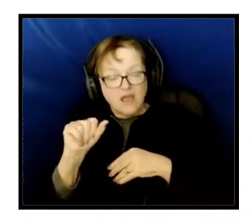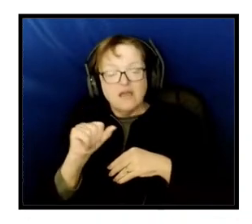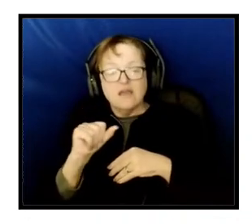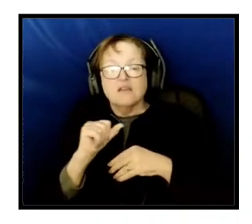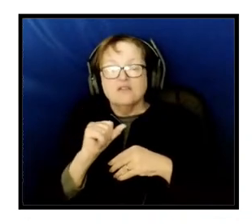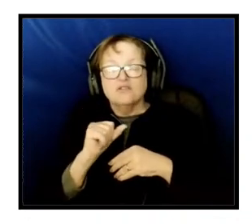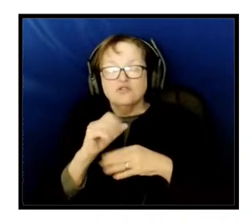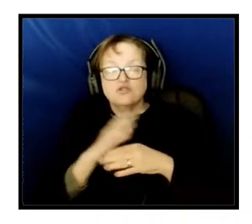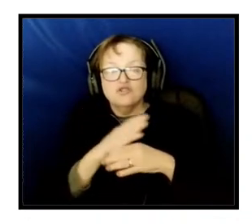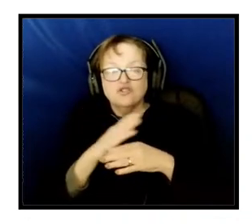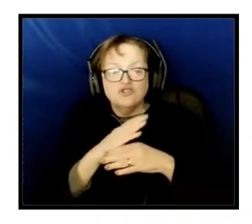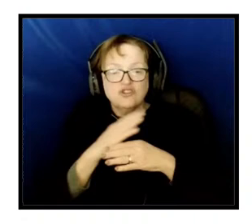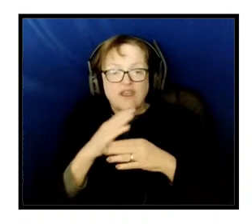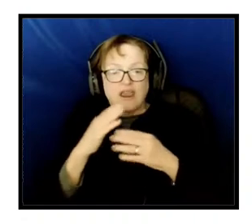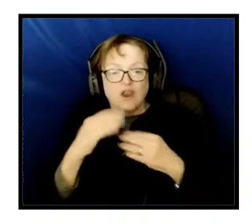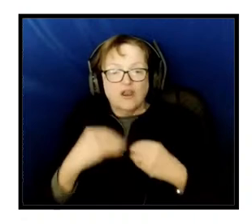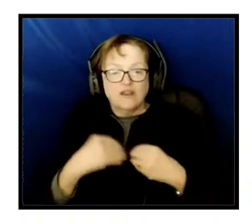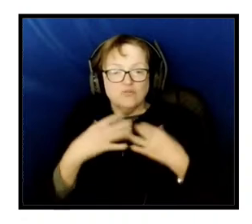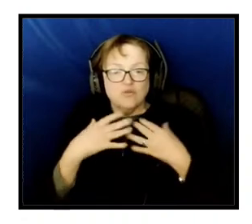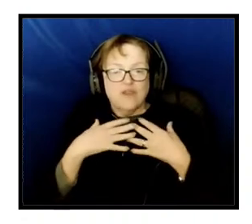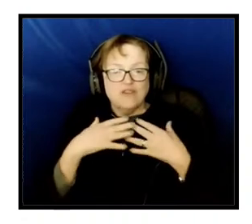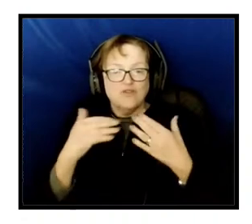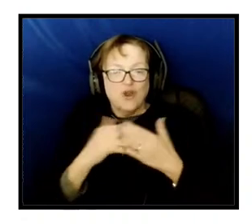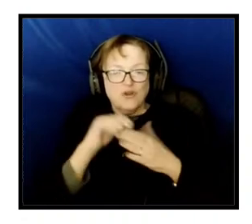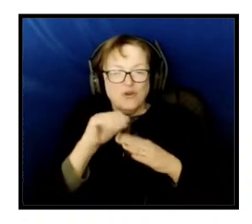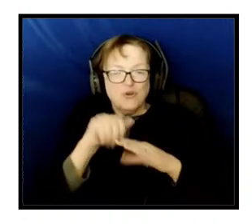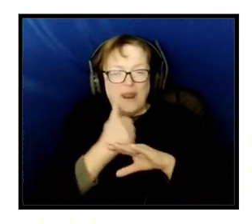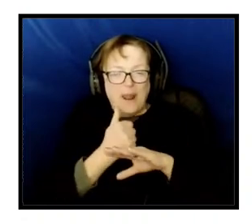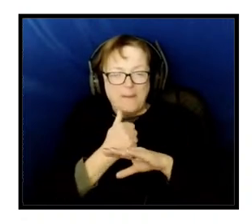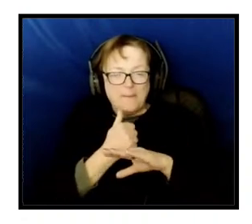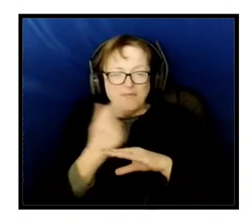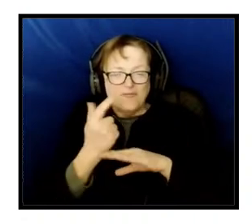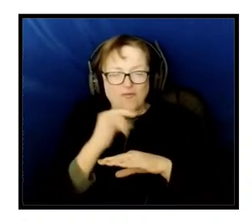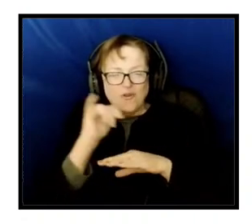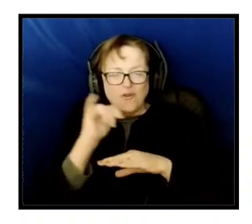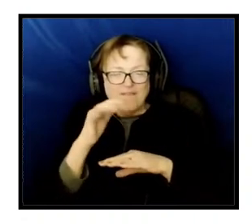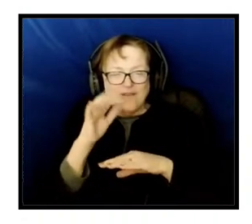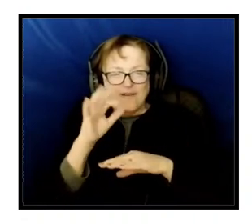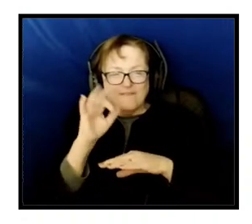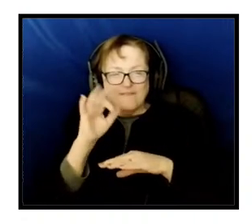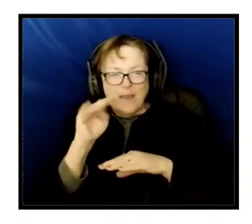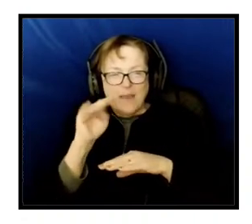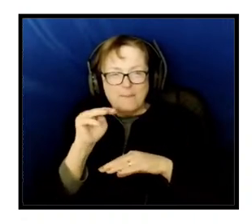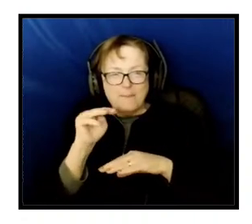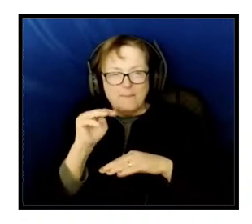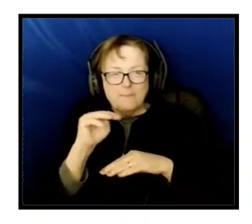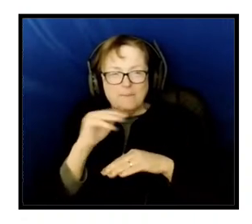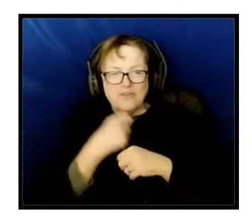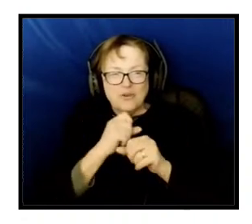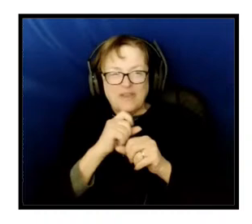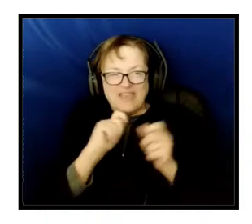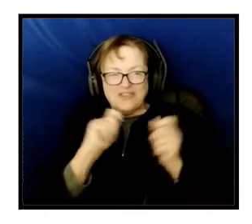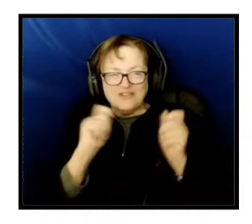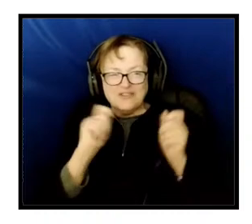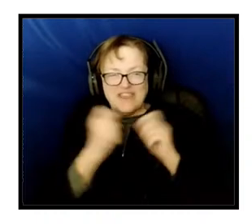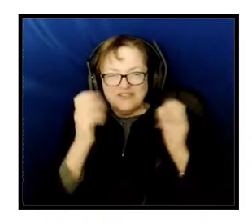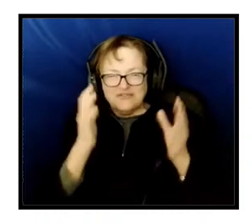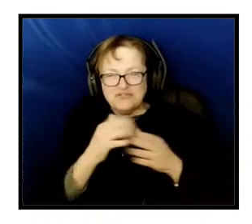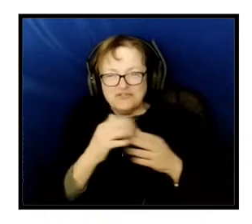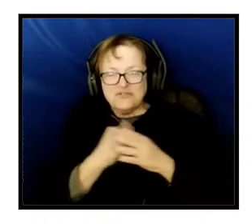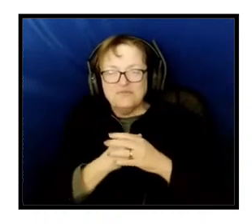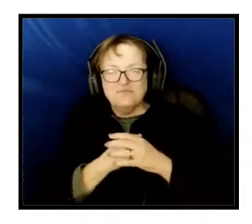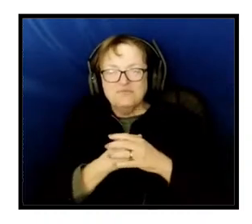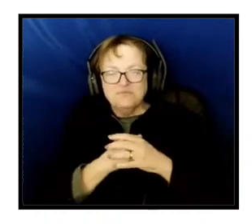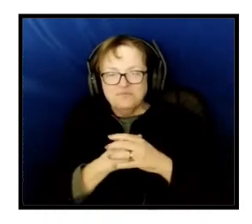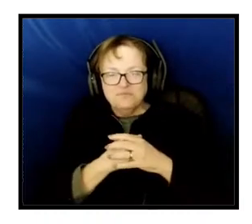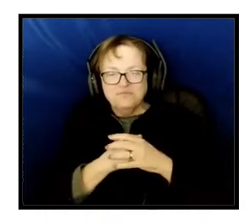our graduates, our new alum, our forever fam, 2021 Create Changers. So we just have,